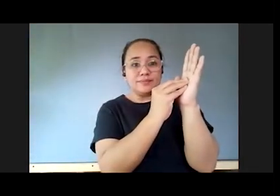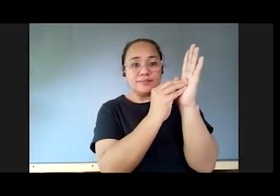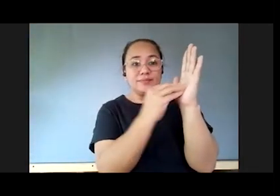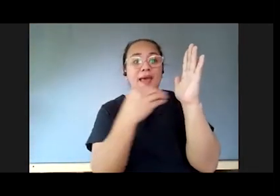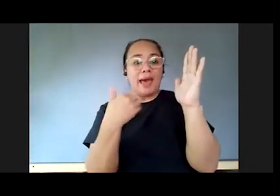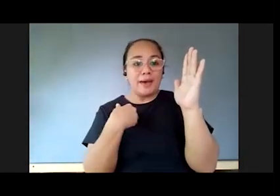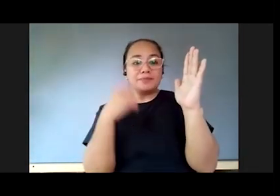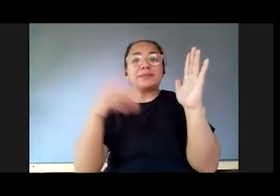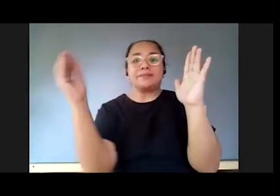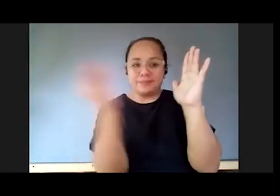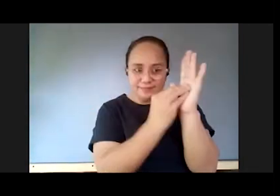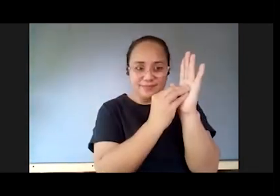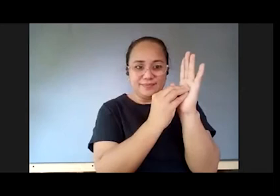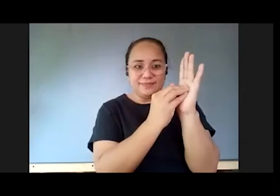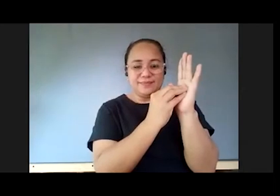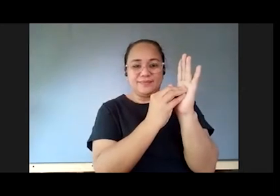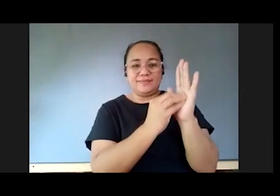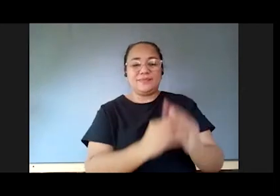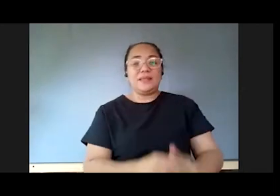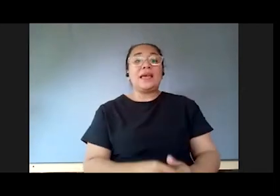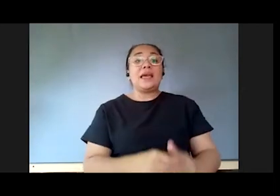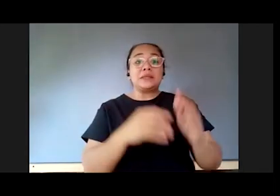And then you delete it.